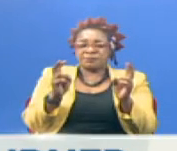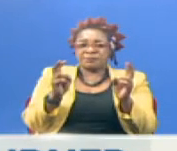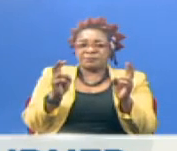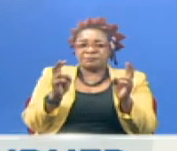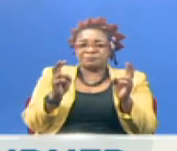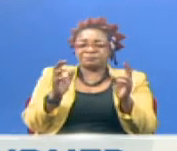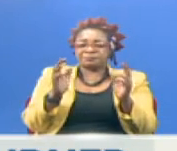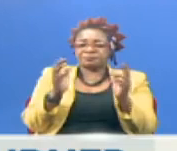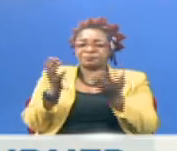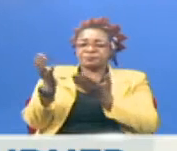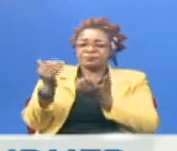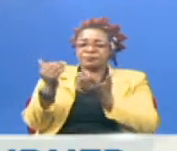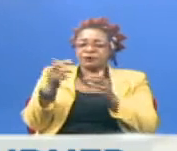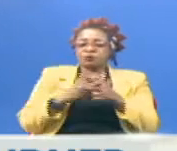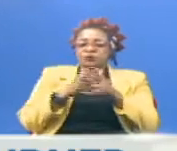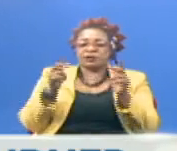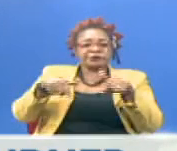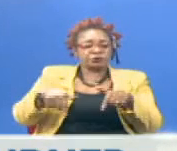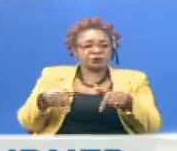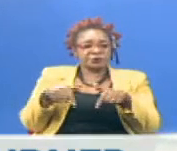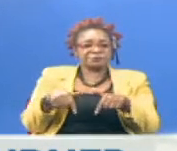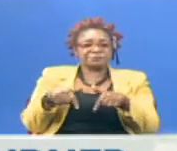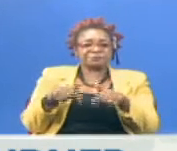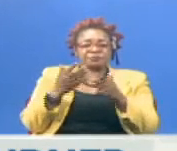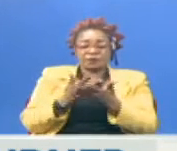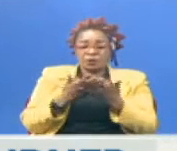expected to commence today. However,